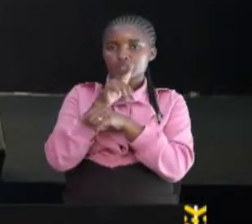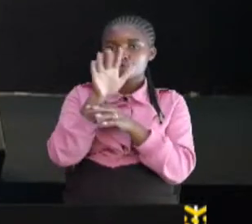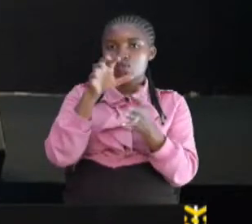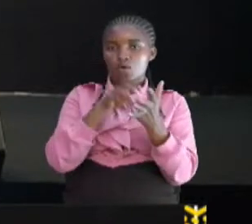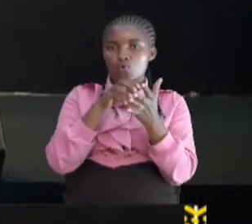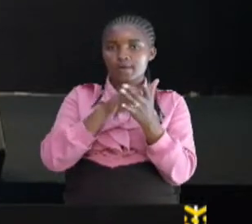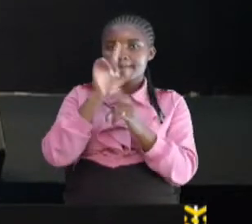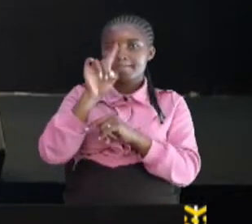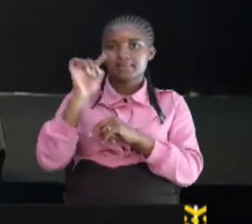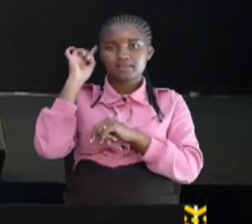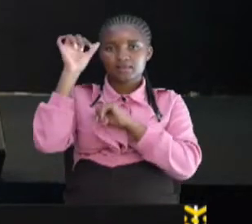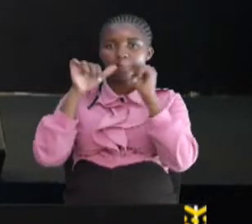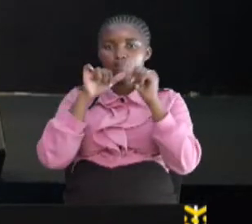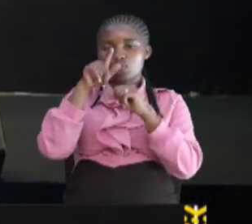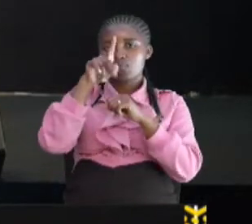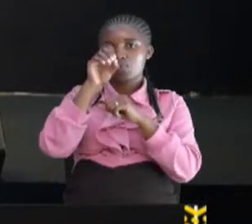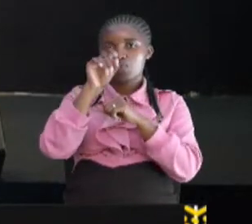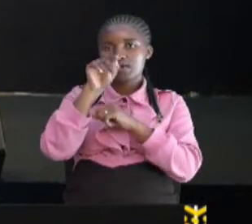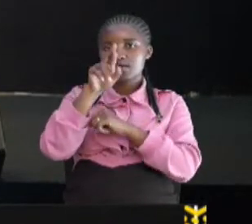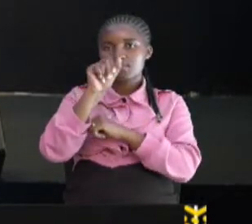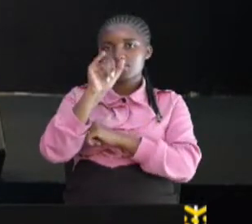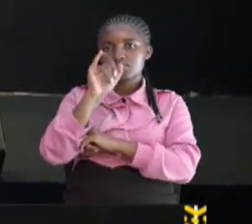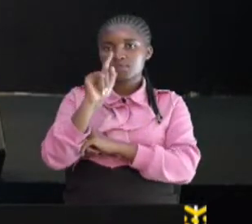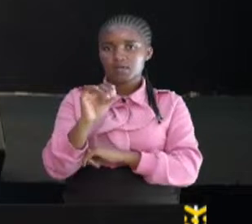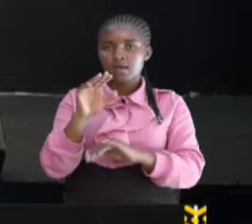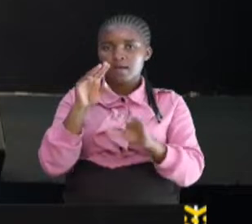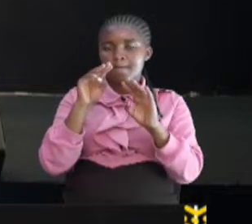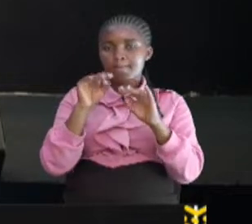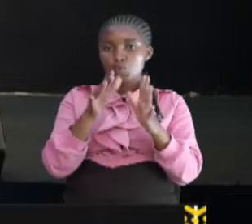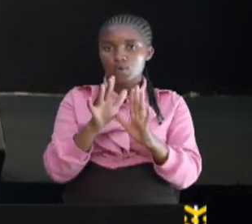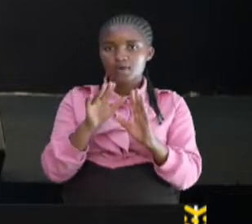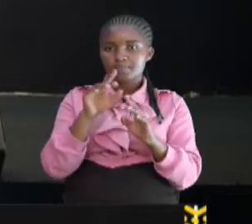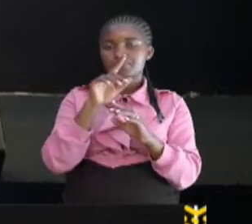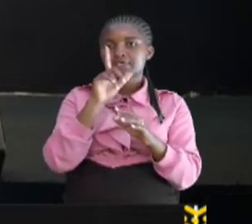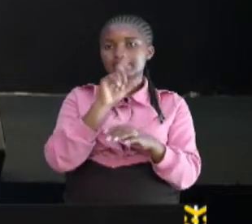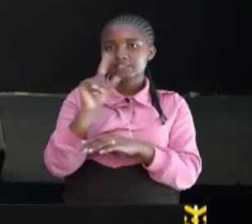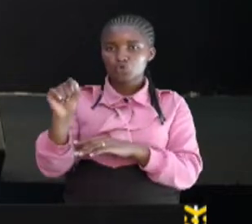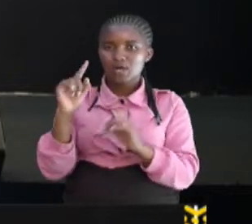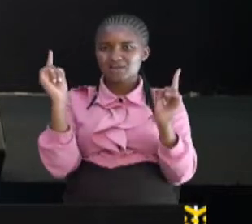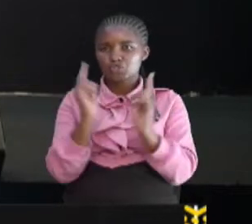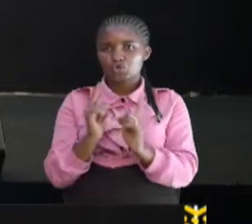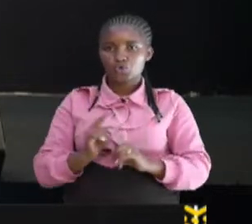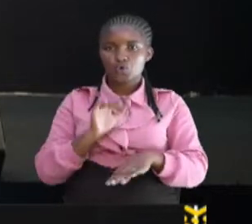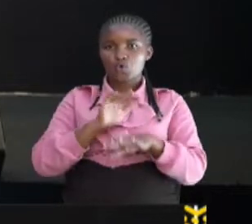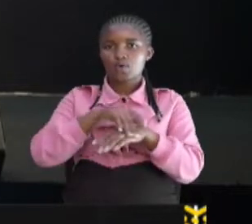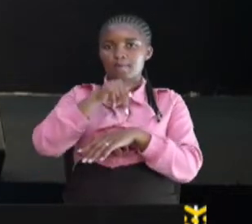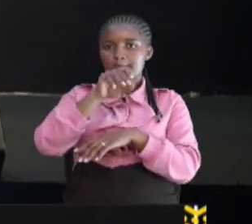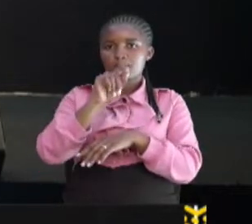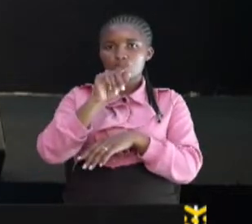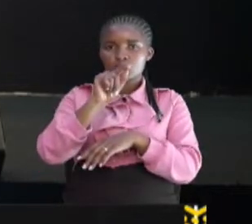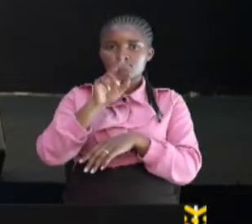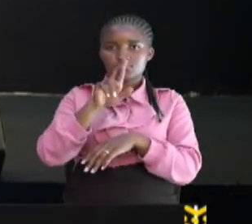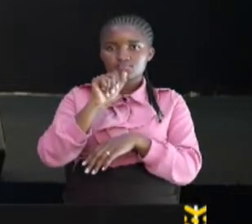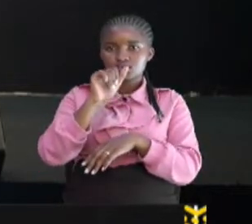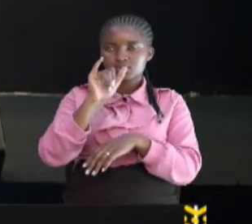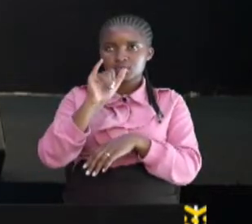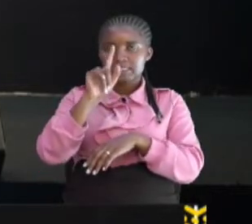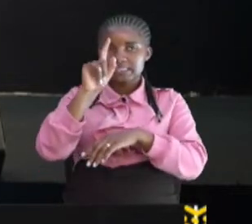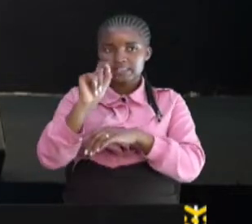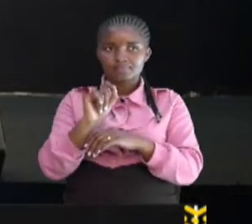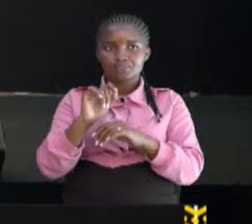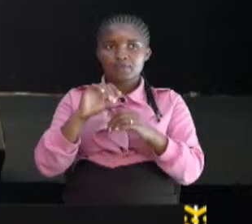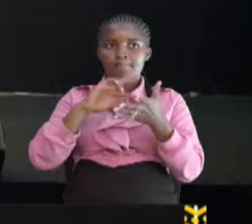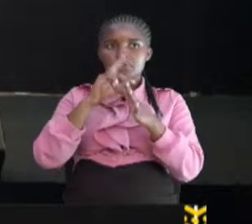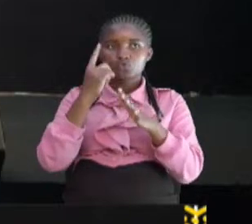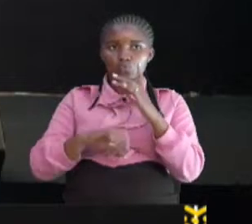is the portrait mode. TikTok content are shot on portrait mode, all right? So that means holding your camera like this and not